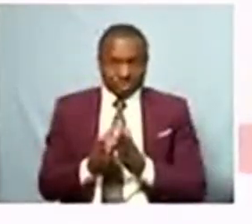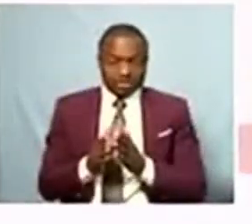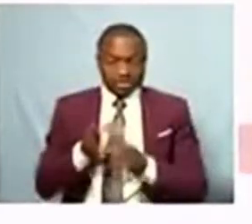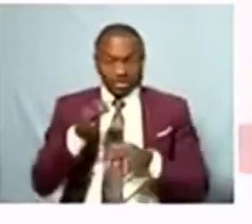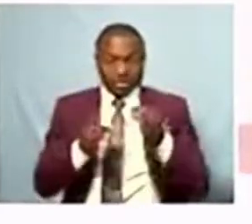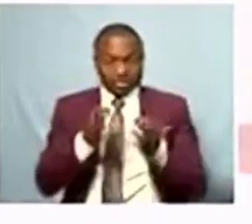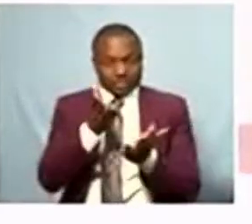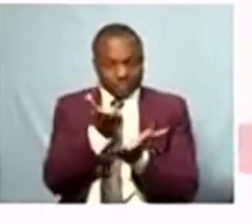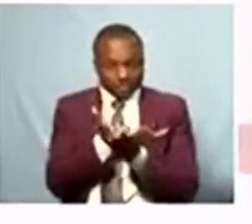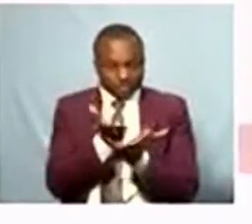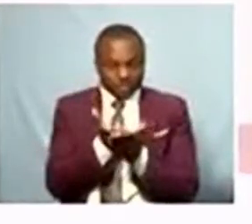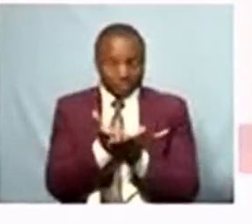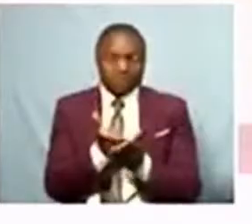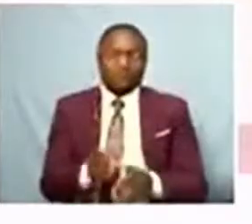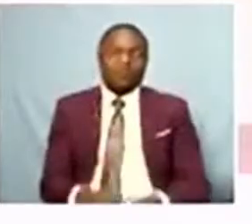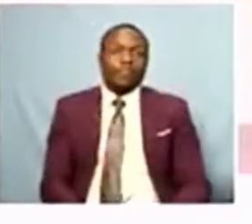request.